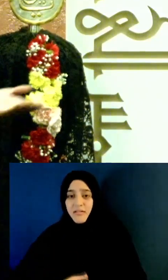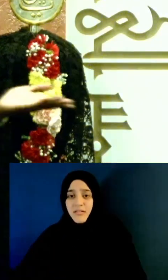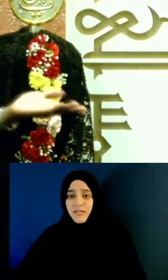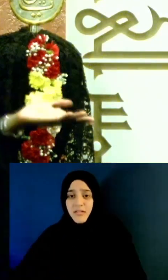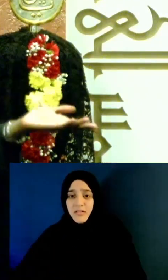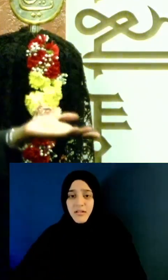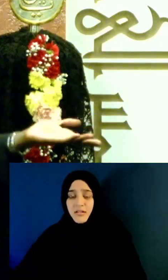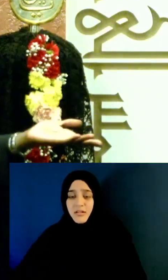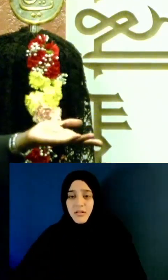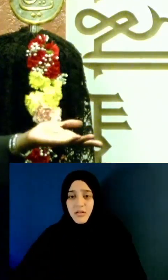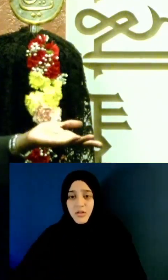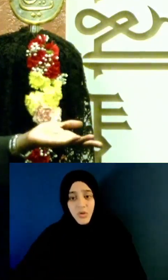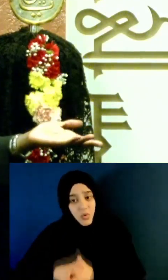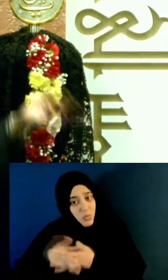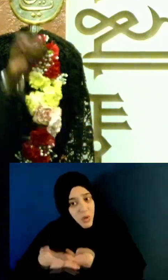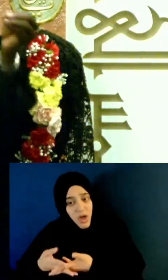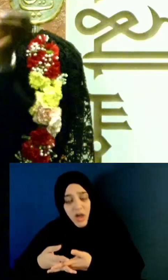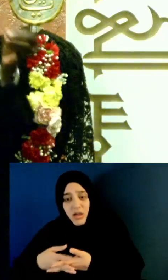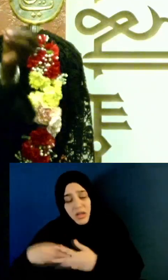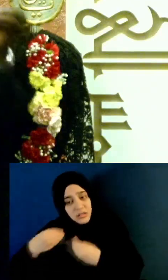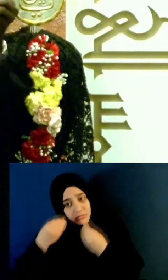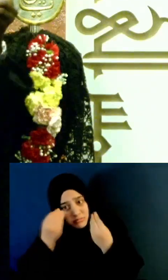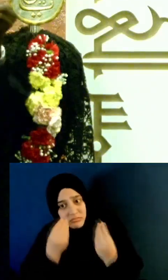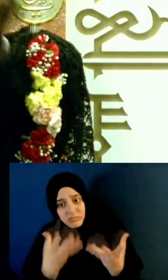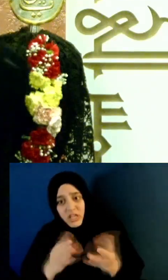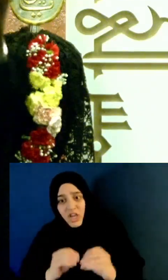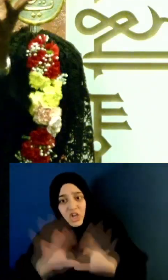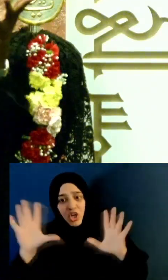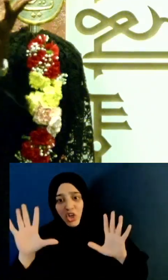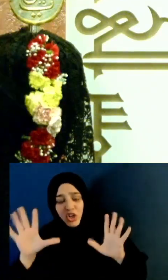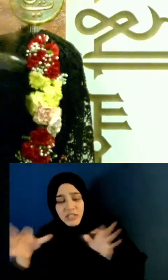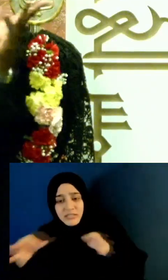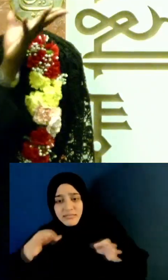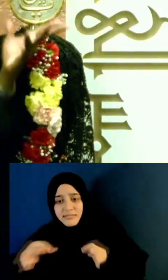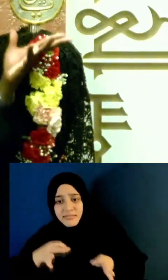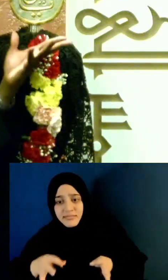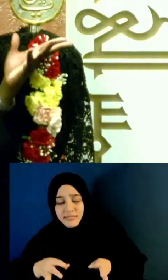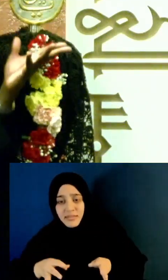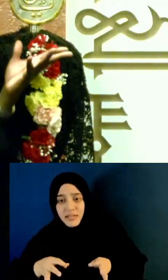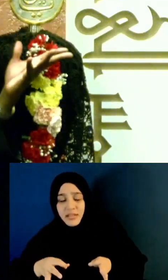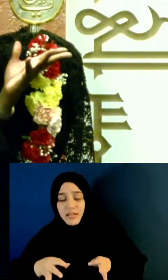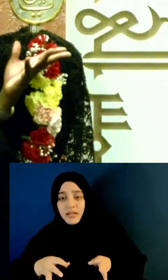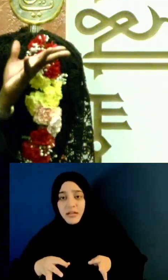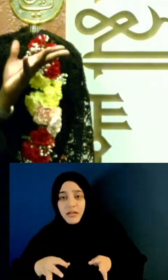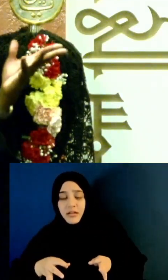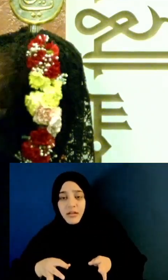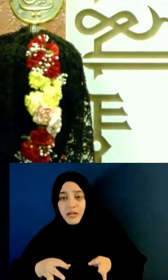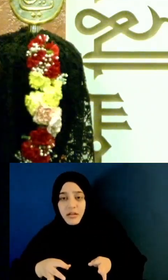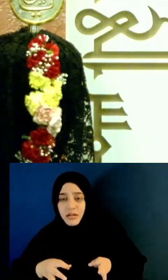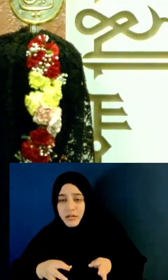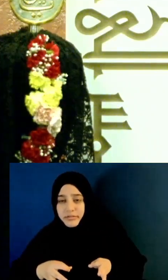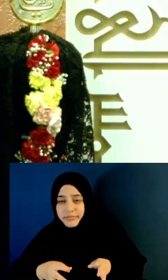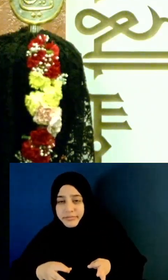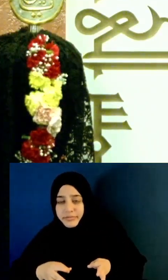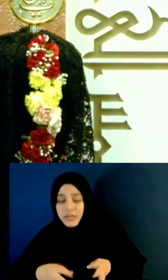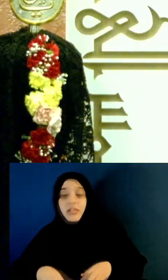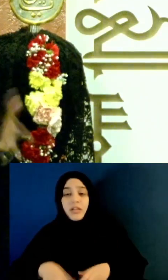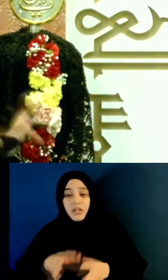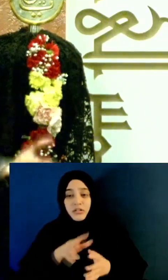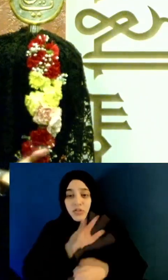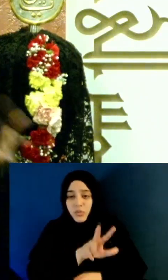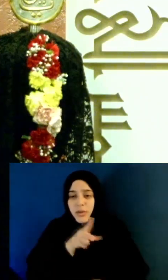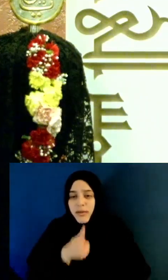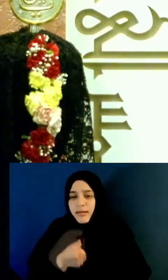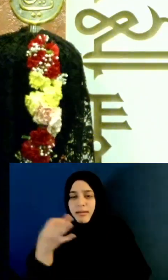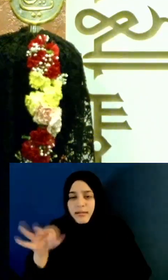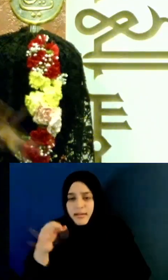Quran makes it very clear. Inna deena inda Allahi al-Islam. Quran 3 verse 19. Religion to Allah is